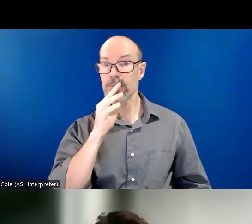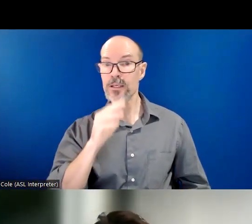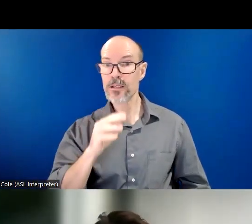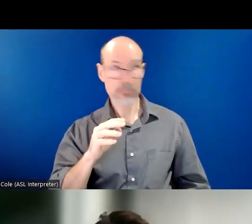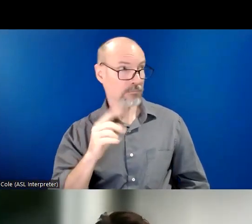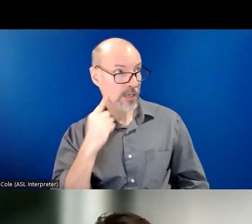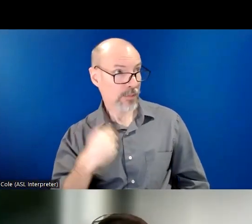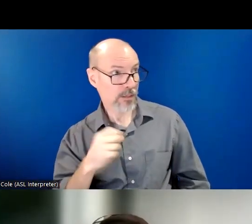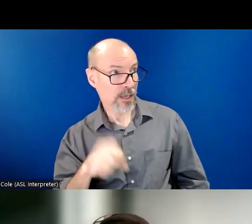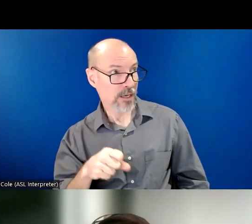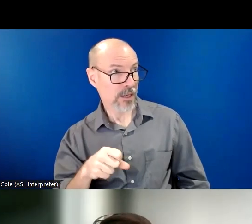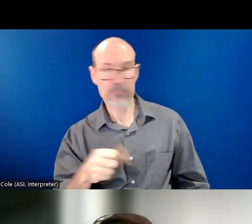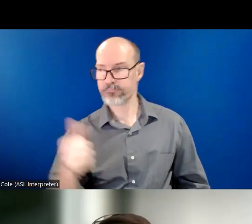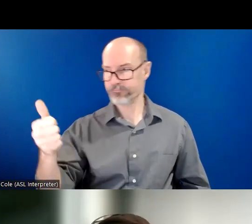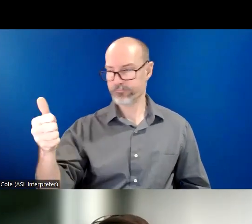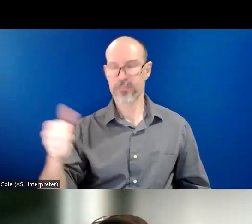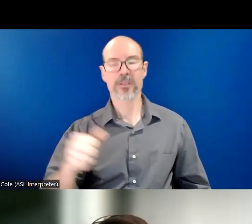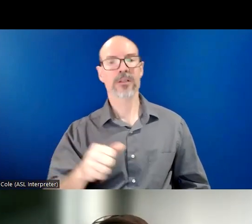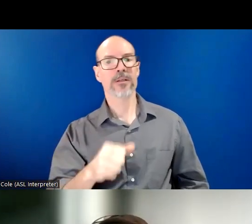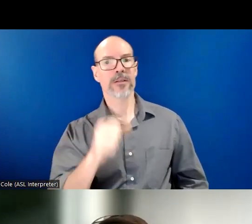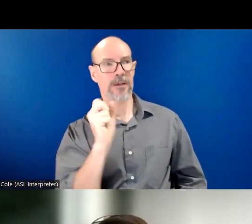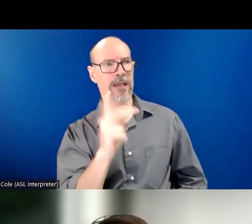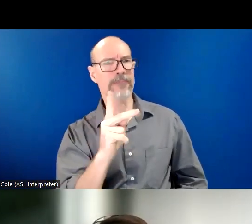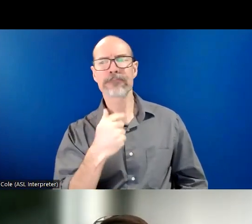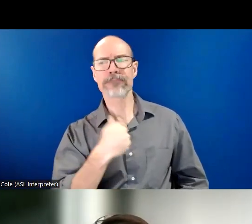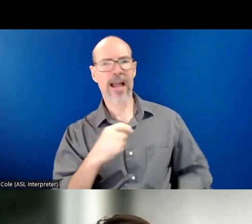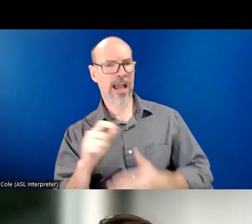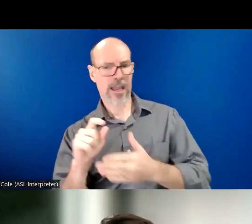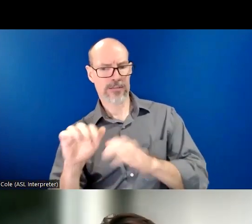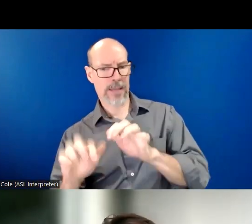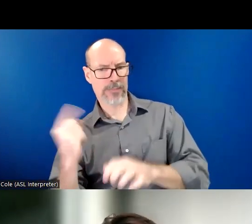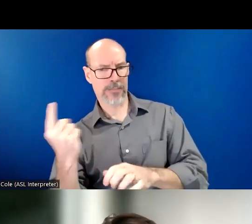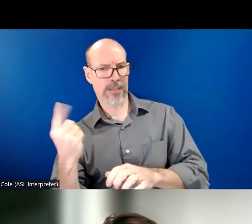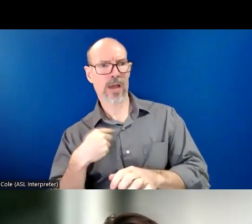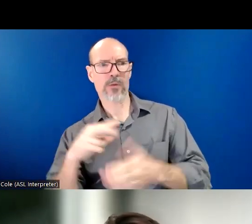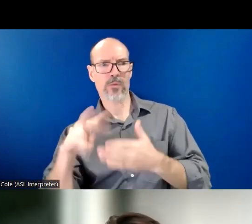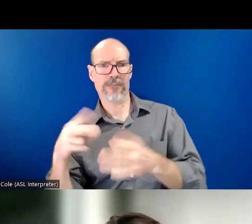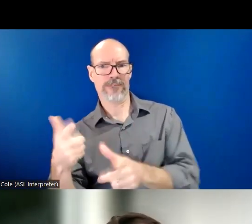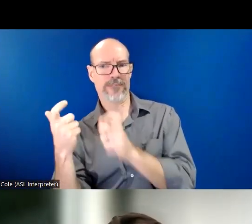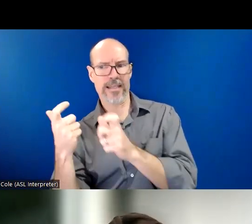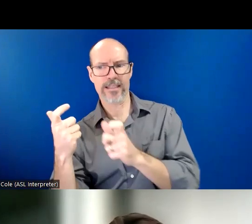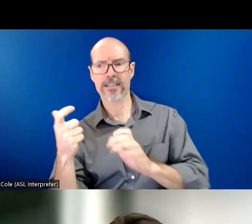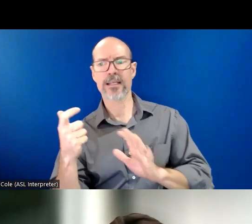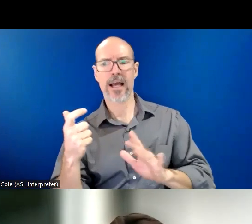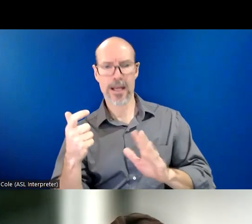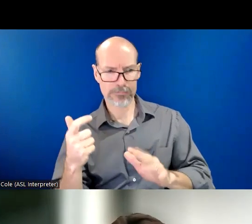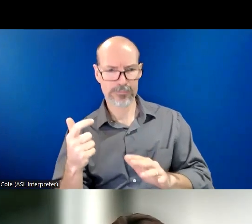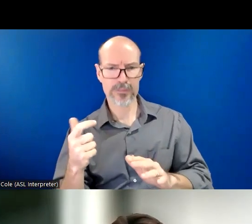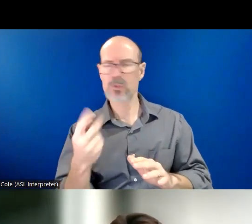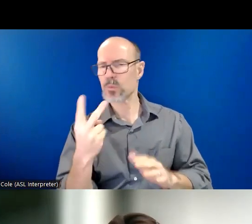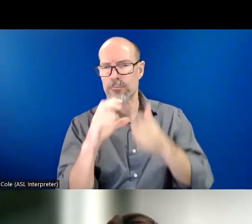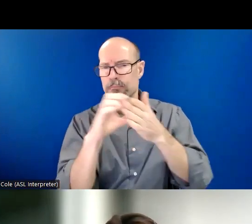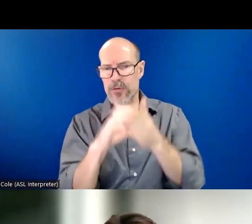Yes, we can. Okay, great. I wrote something, so I'm gonna read it quick though, but it's a couple paragraphs.